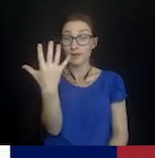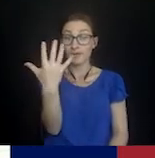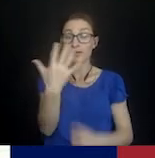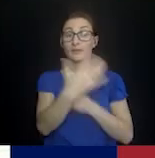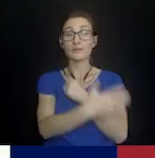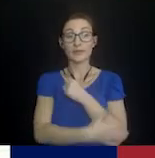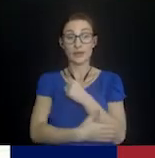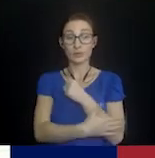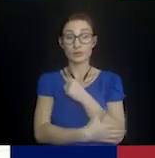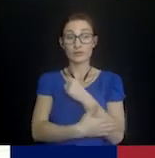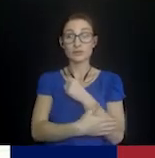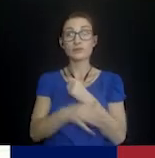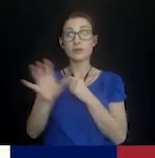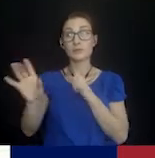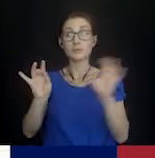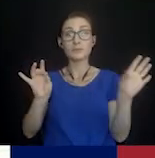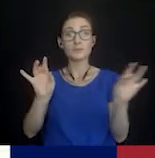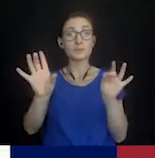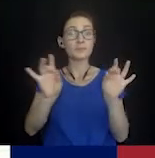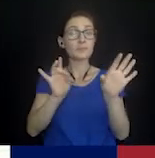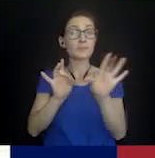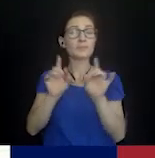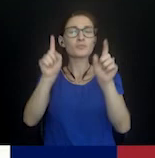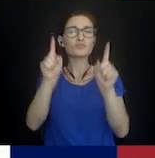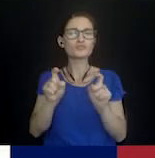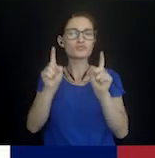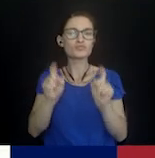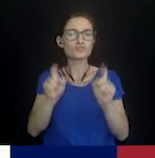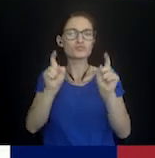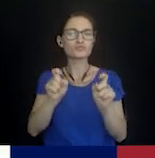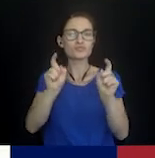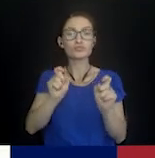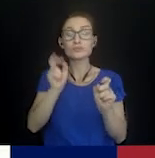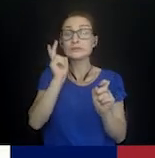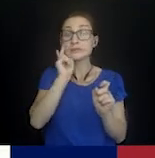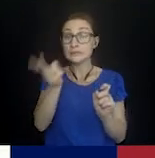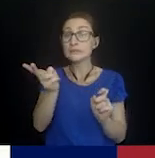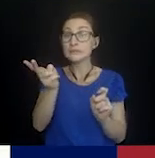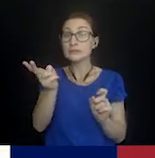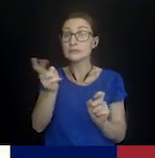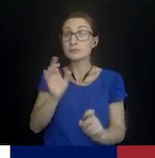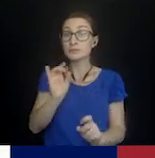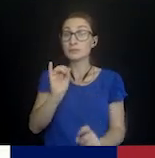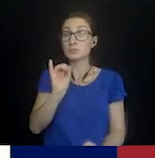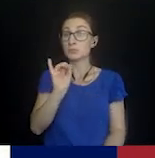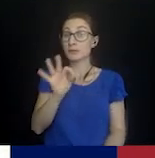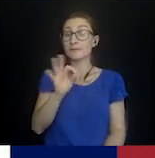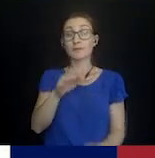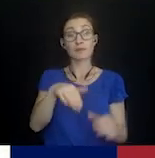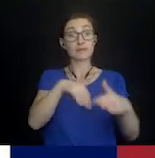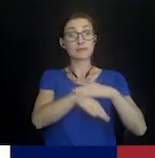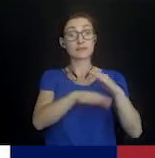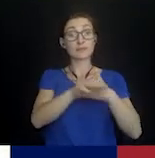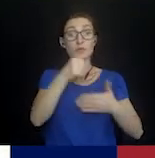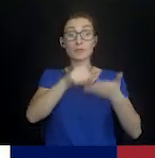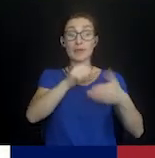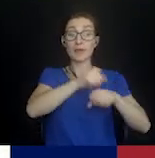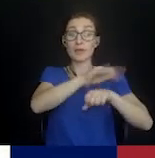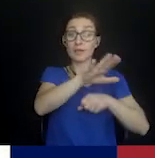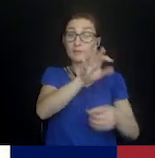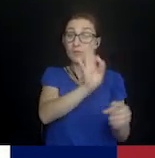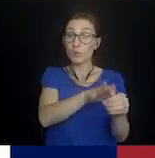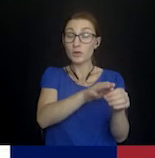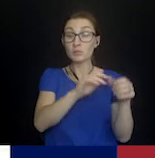counties were chosen to be pilot counties to test the idea of using